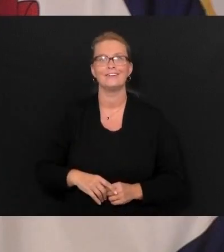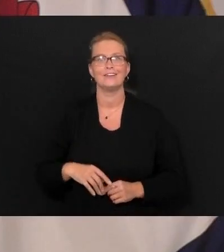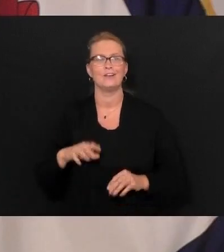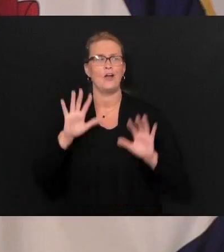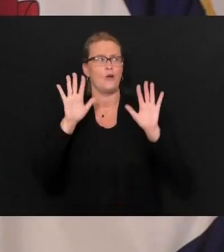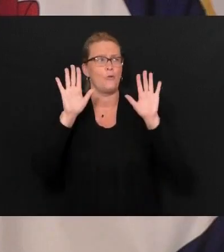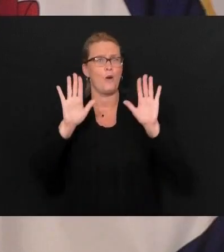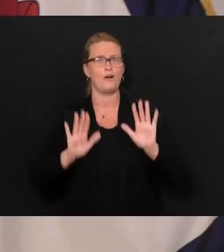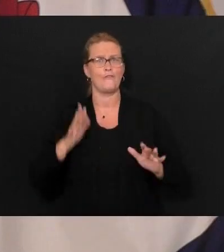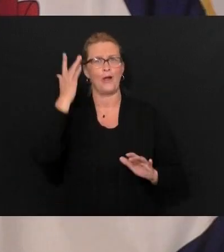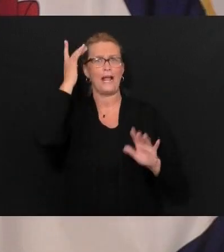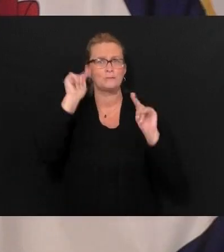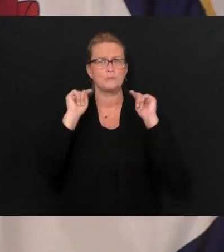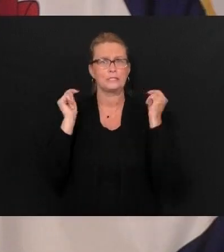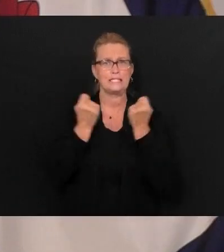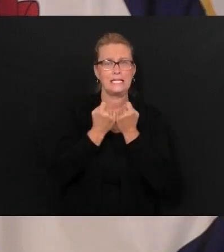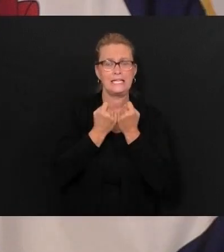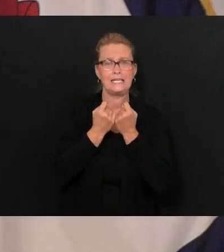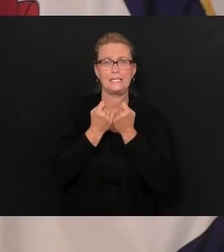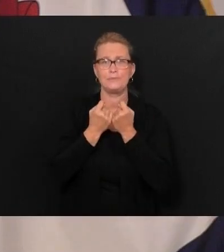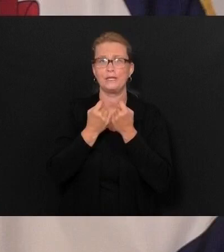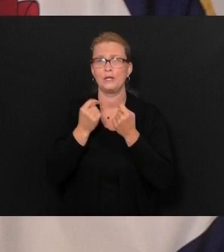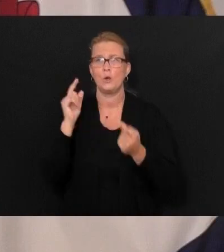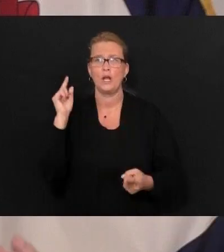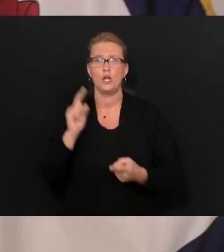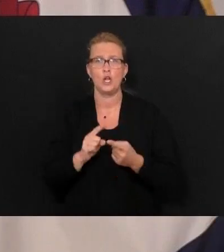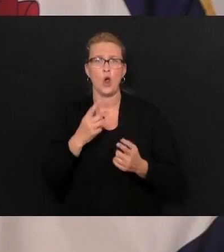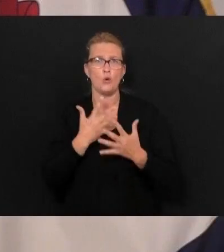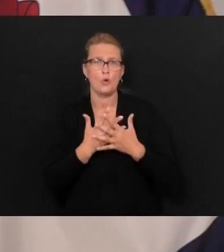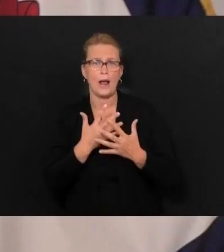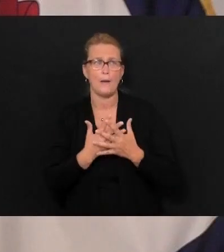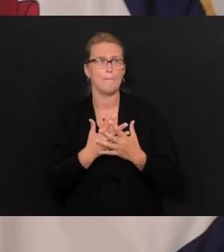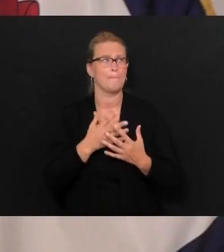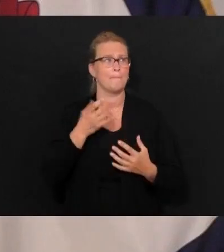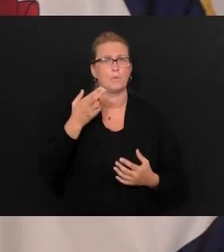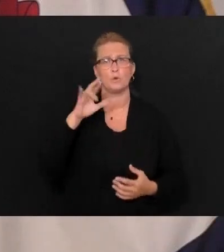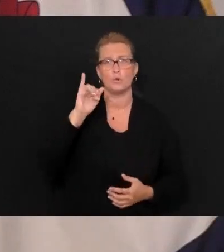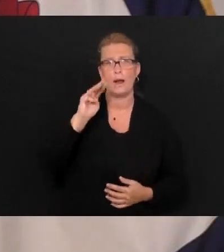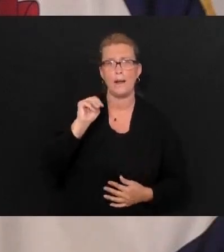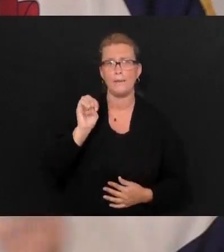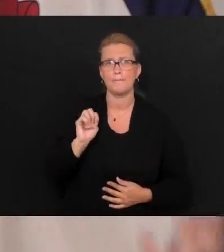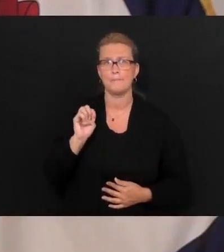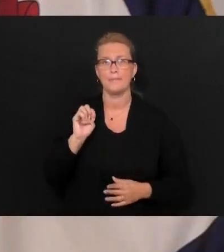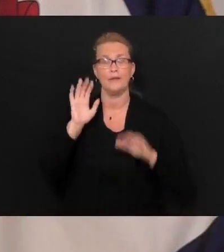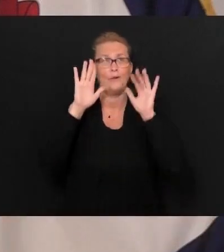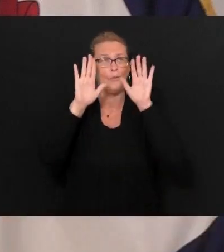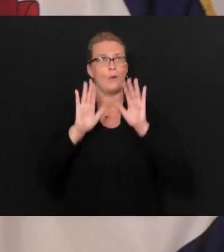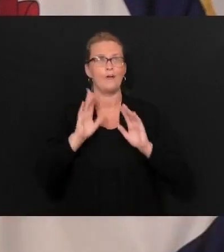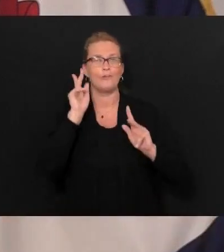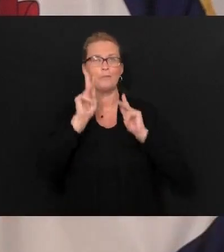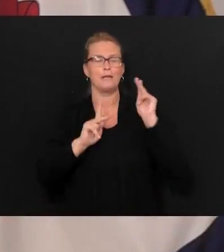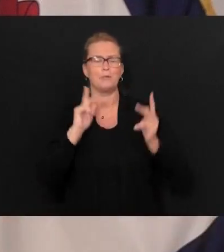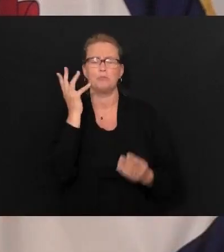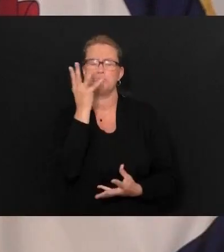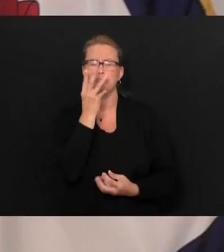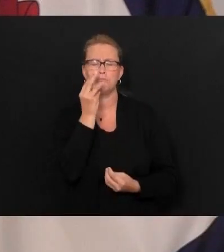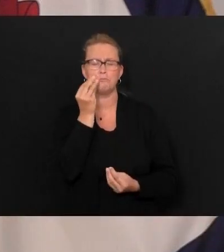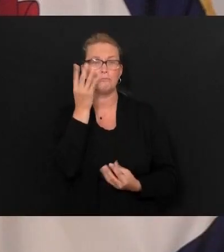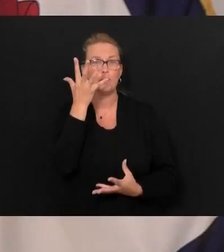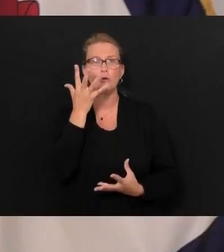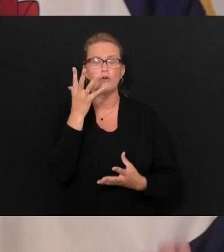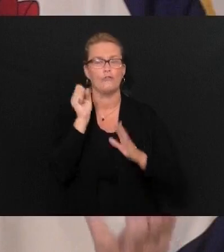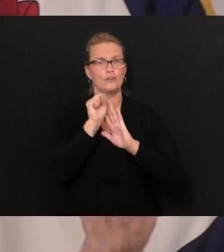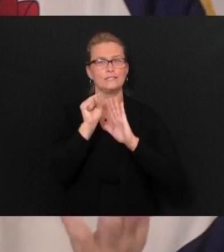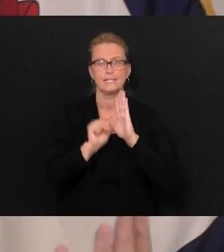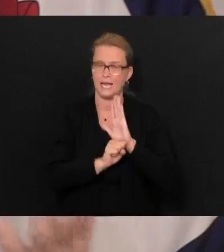have, what craftsmen, what low crime, what great people that we have, what unbelievable beauty.